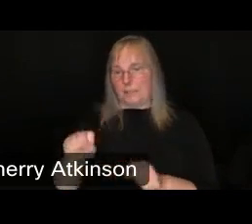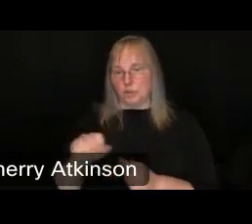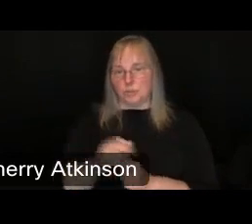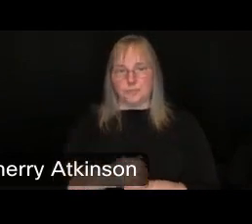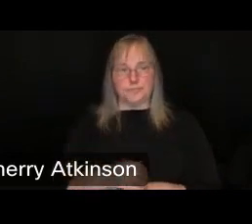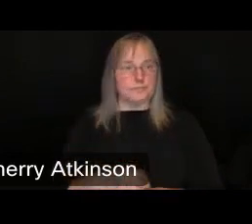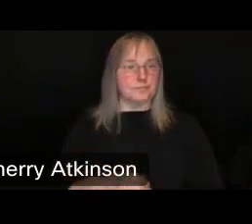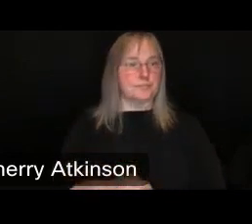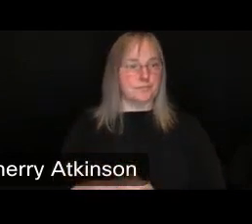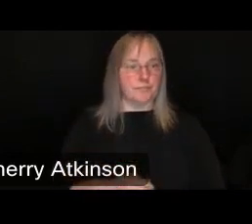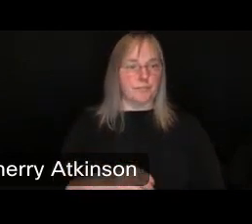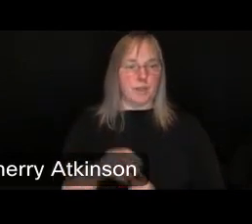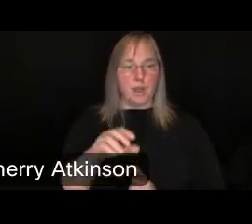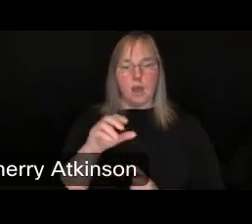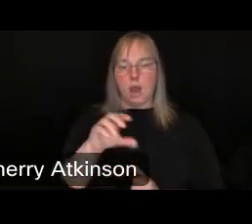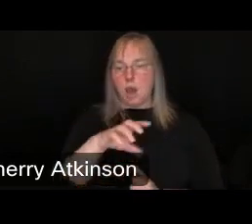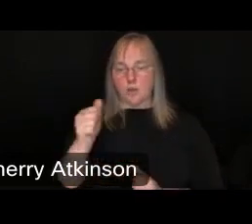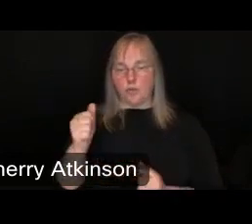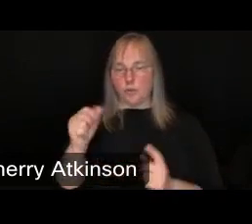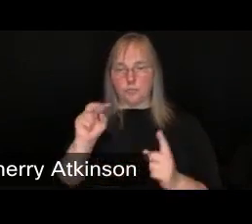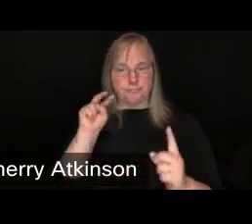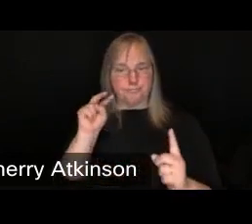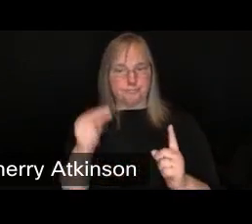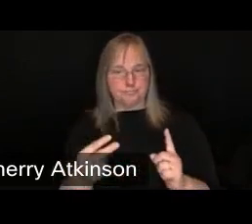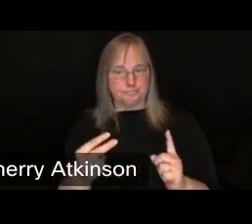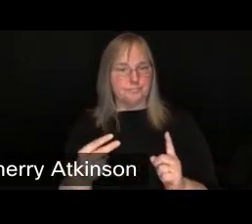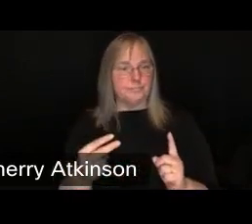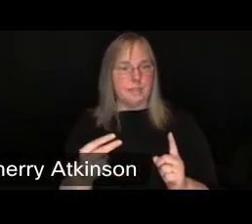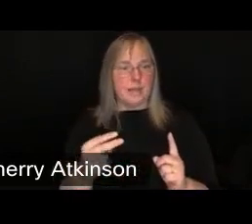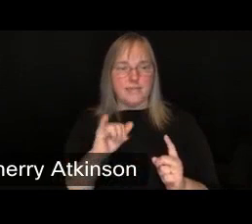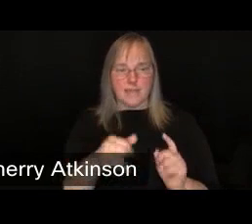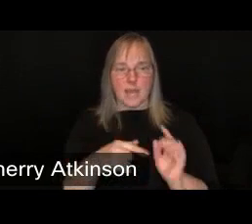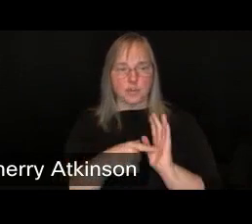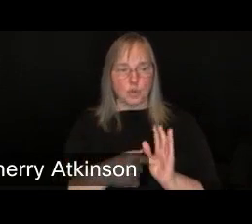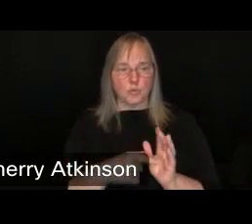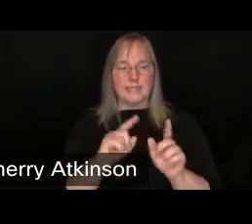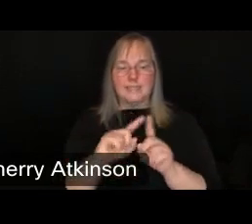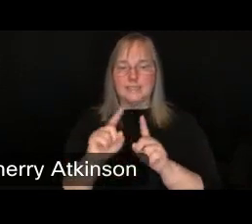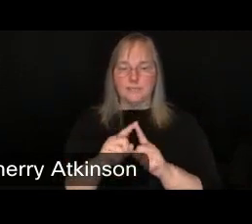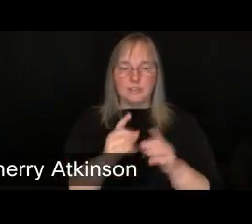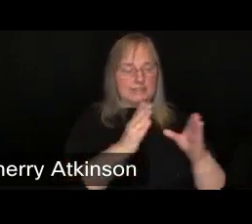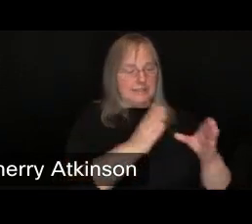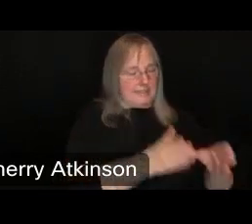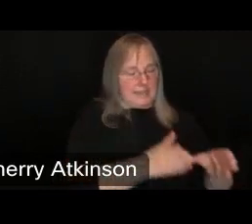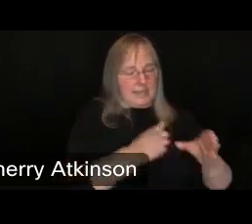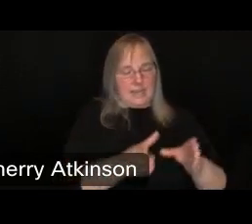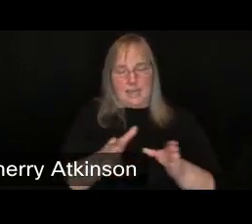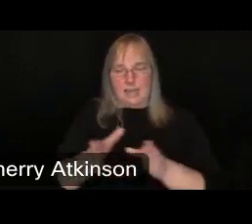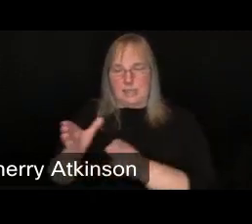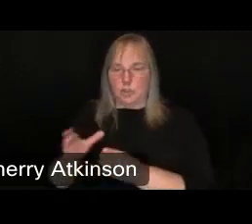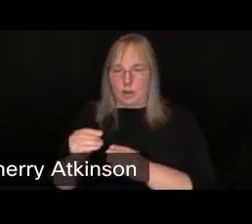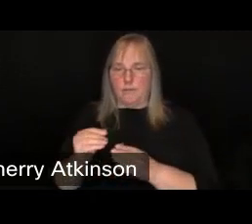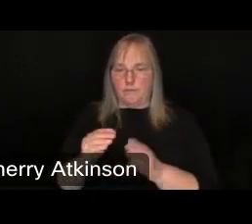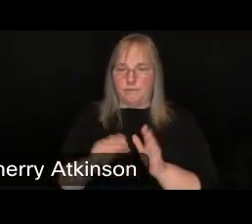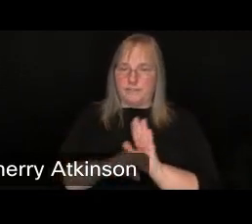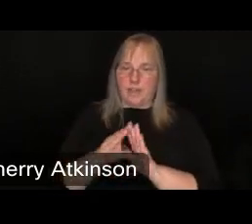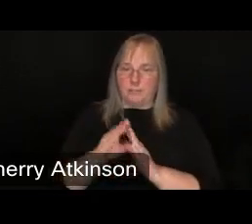Here's another way to look at that, but it's just showing different stage of development.